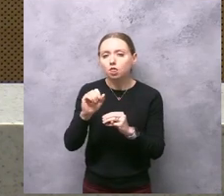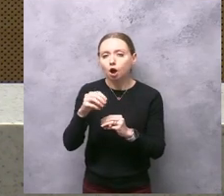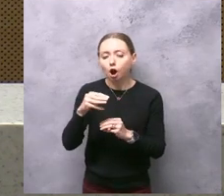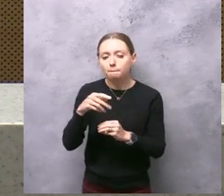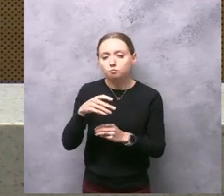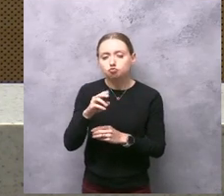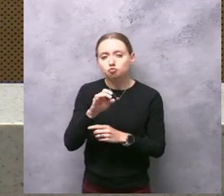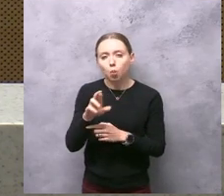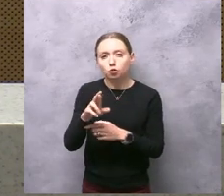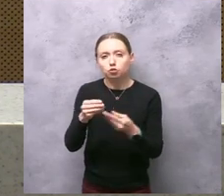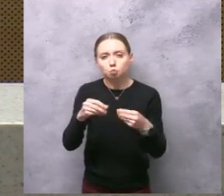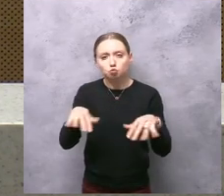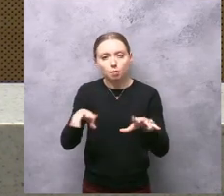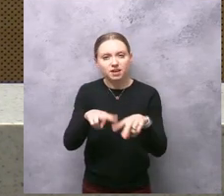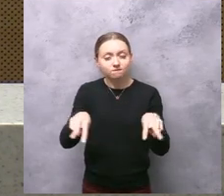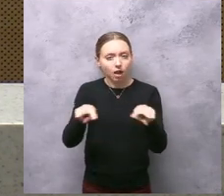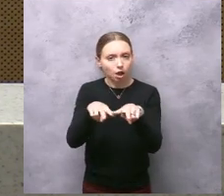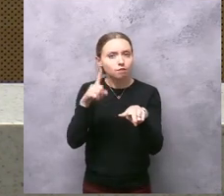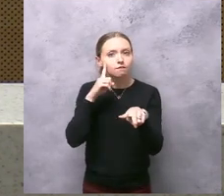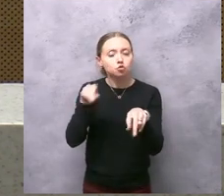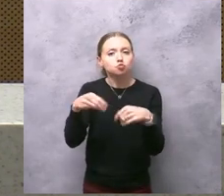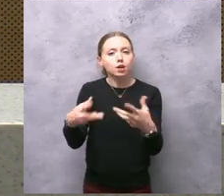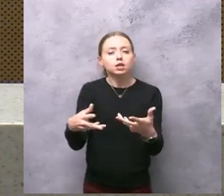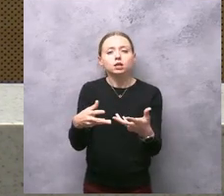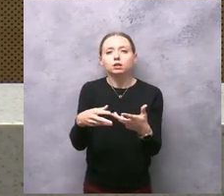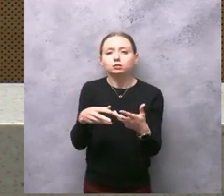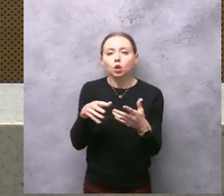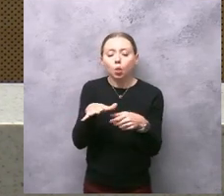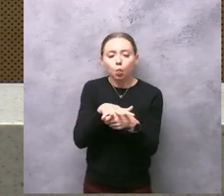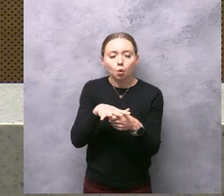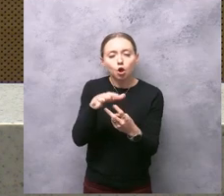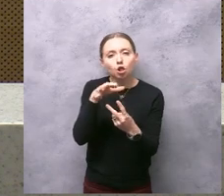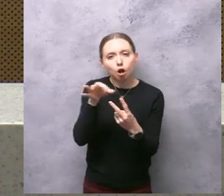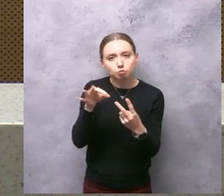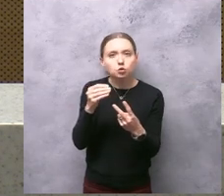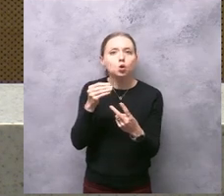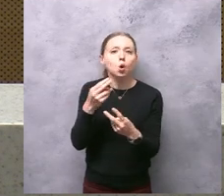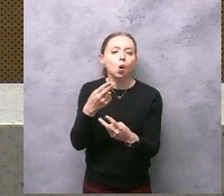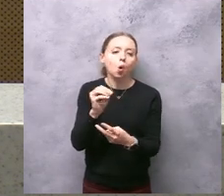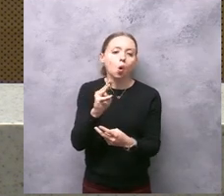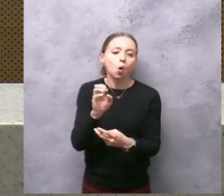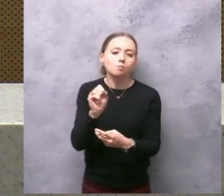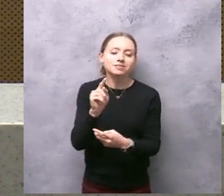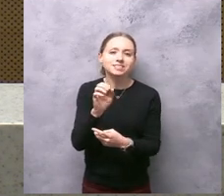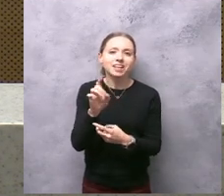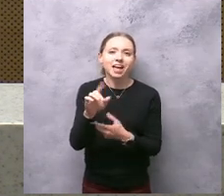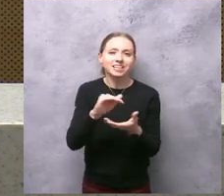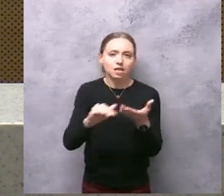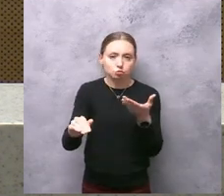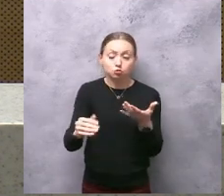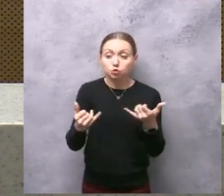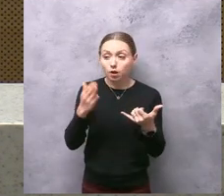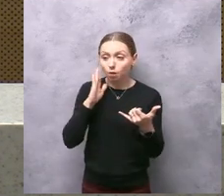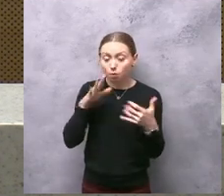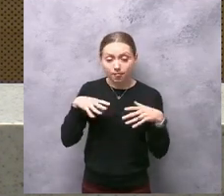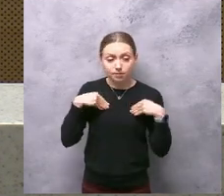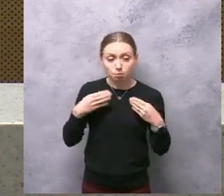value assessment for granting a local optional homestead exemption. At this time, I'll now entertain a motion.